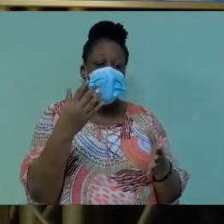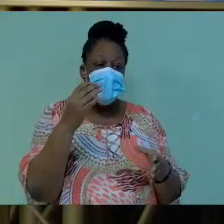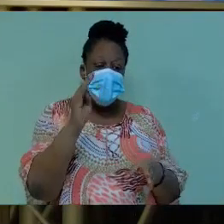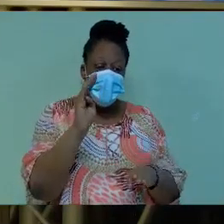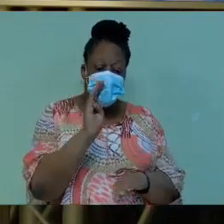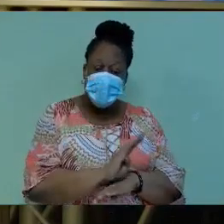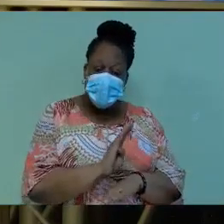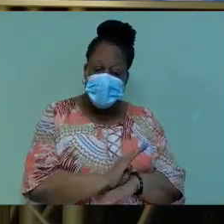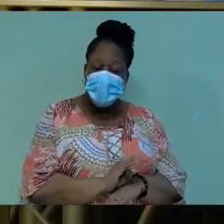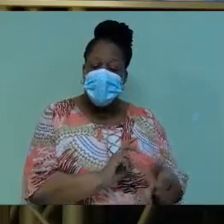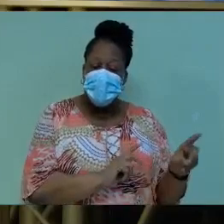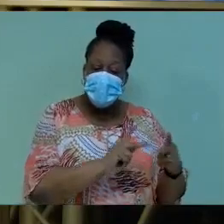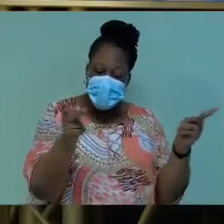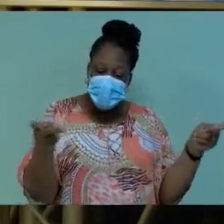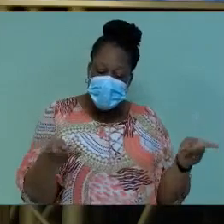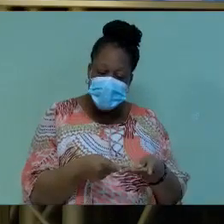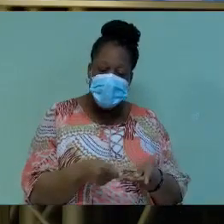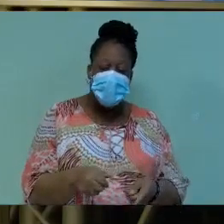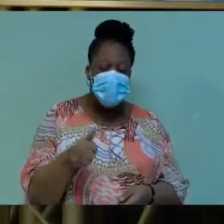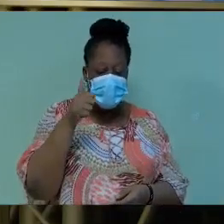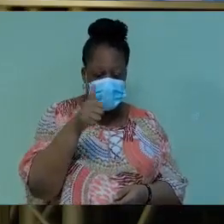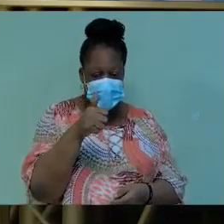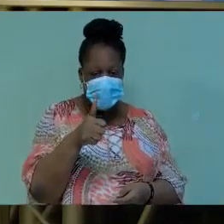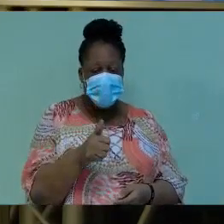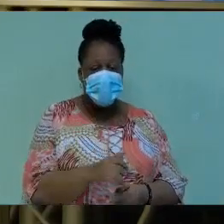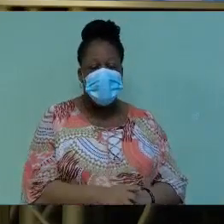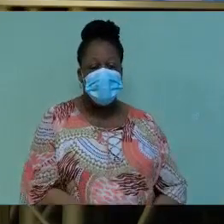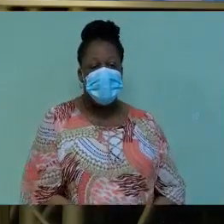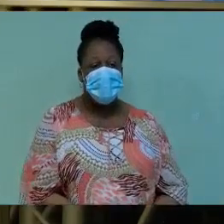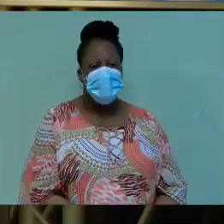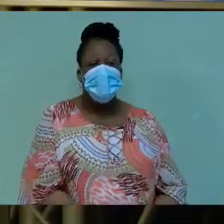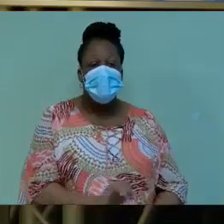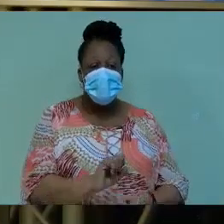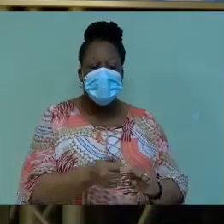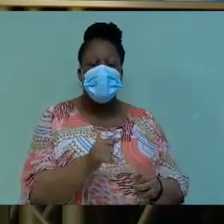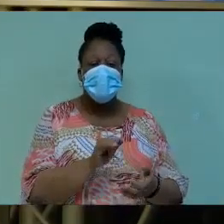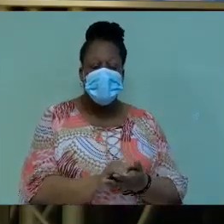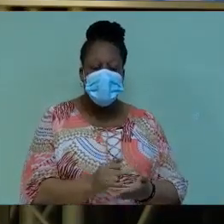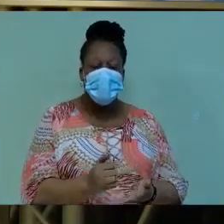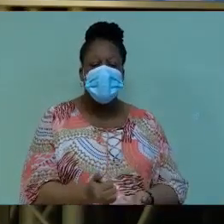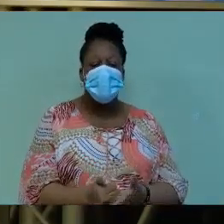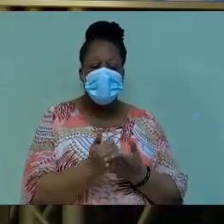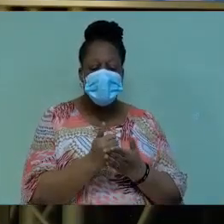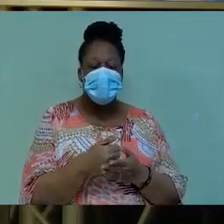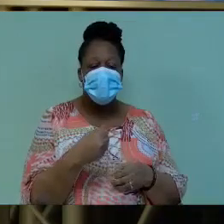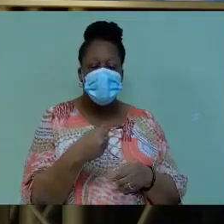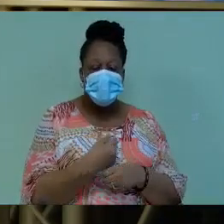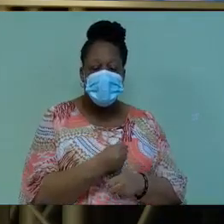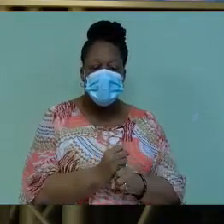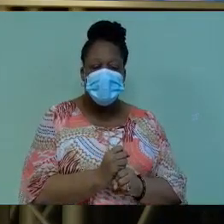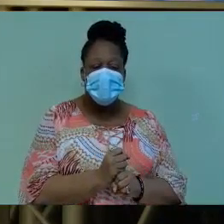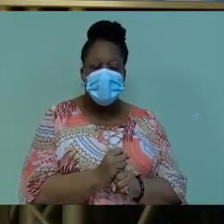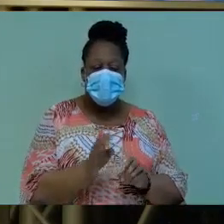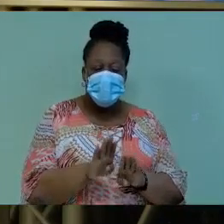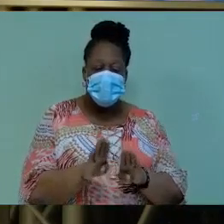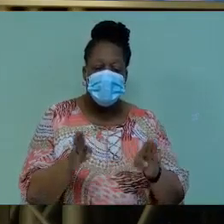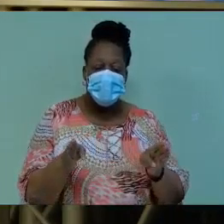for providing such data for us, which will drive decision making and also